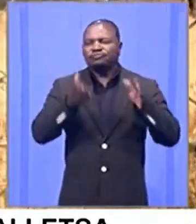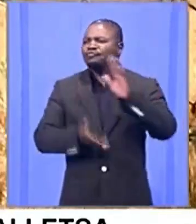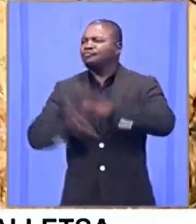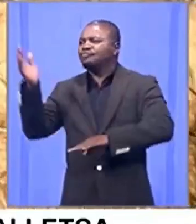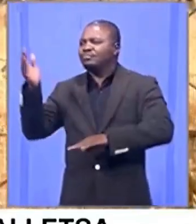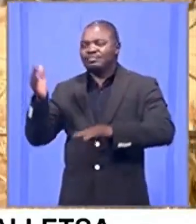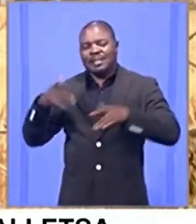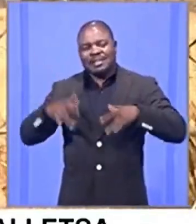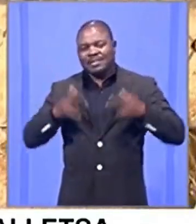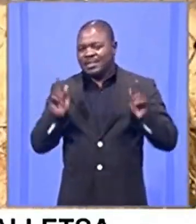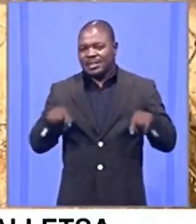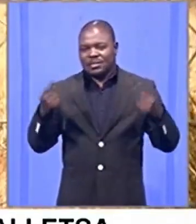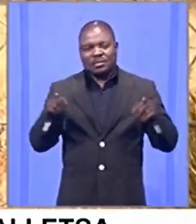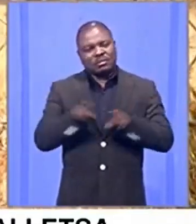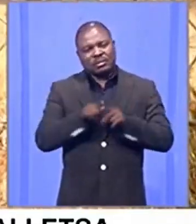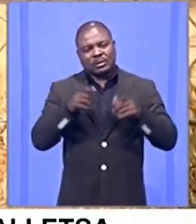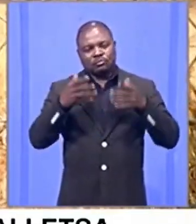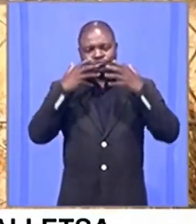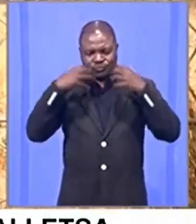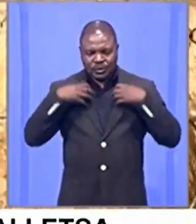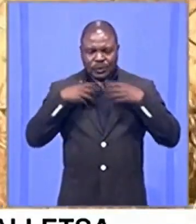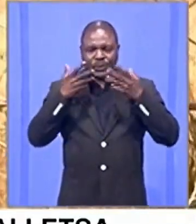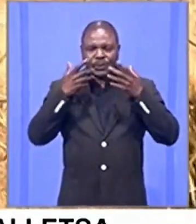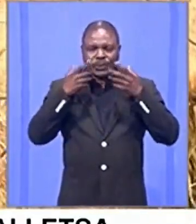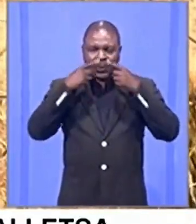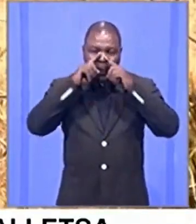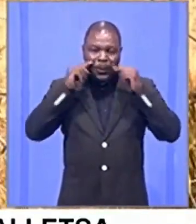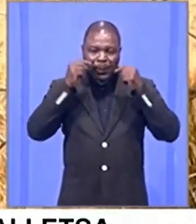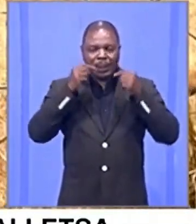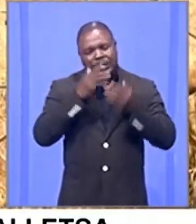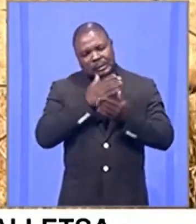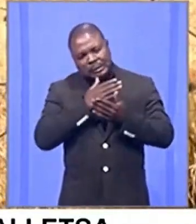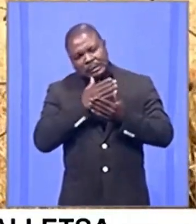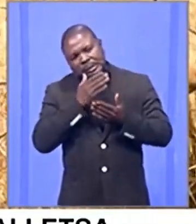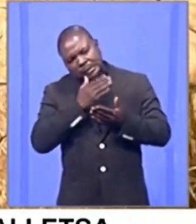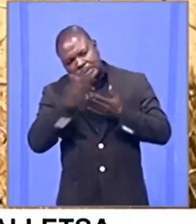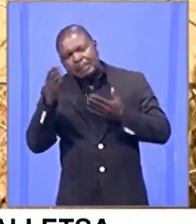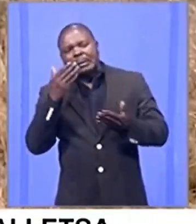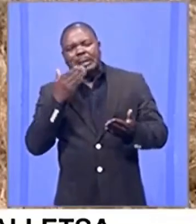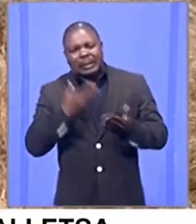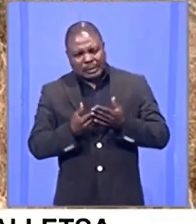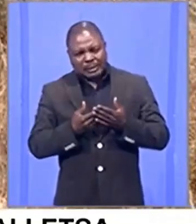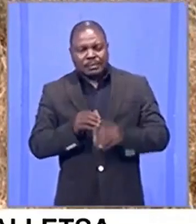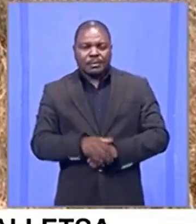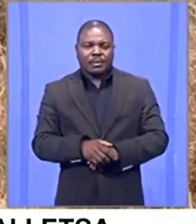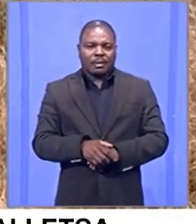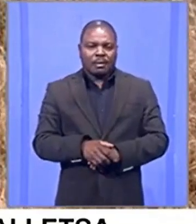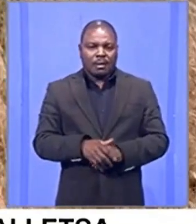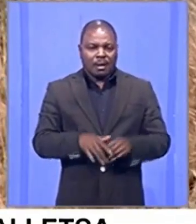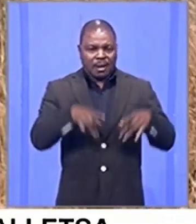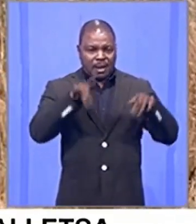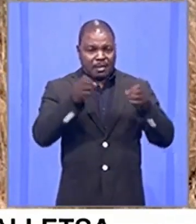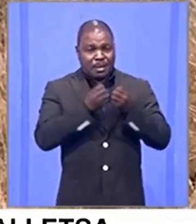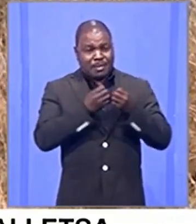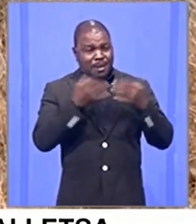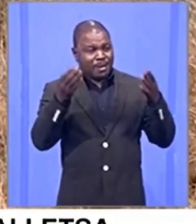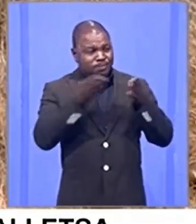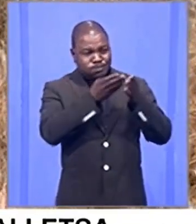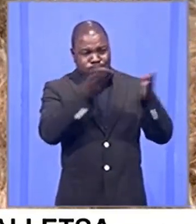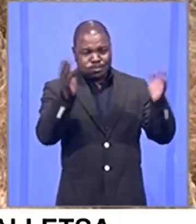cheetahs, some animals can, but you're not supposed to. Jaaka diphologolo ka bontsi di